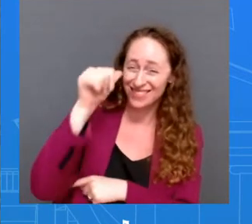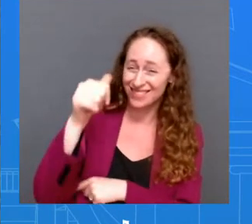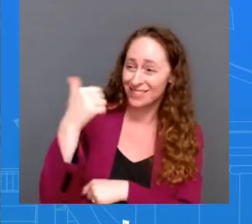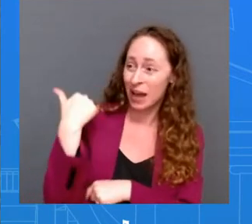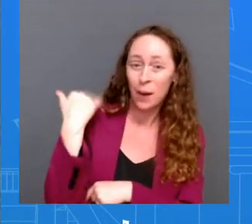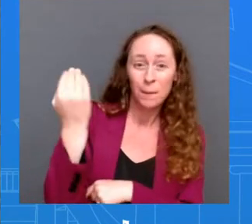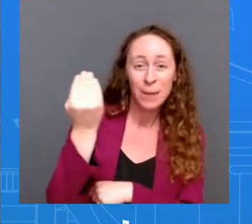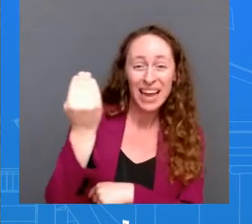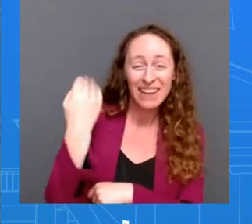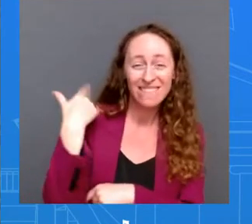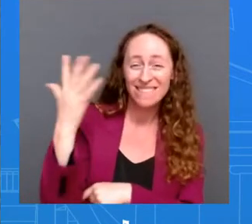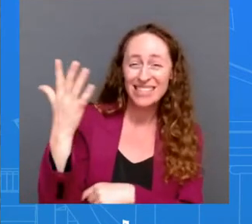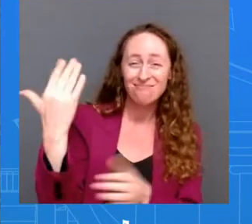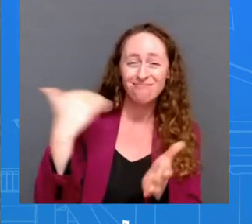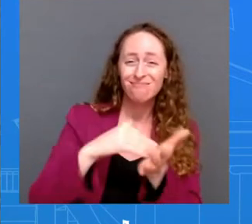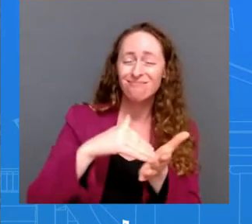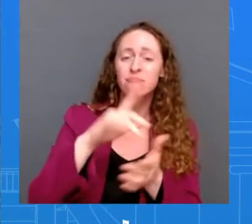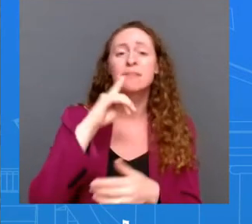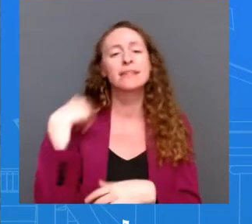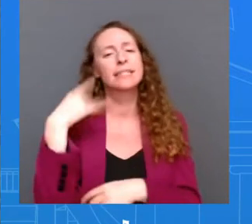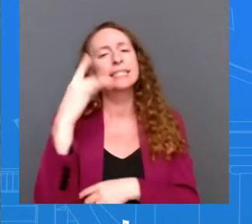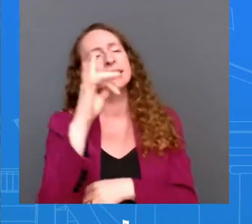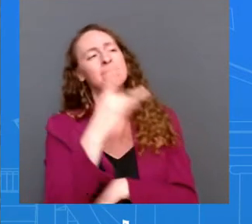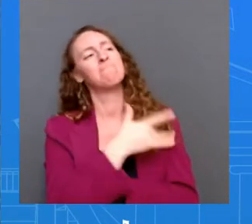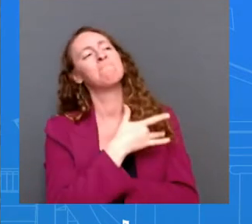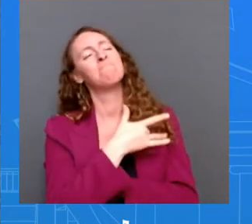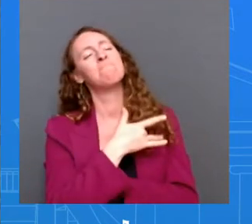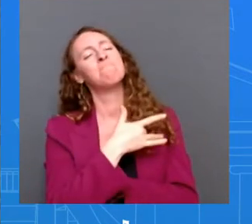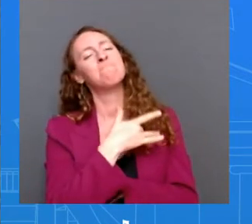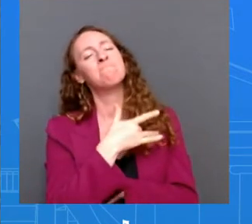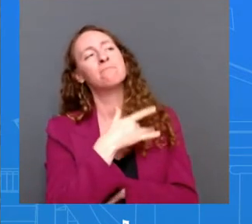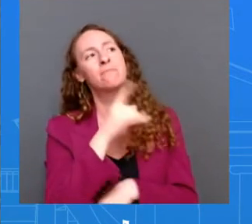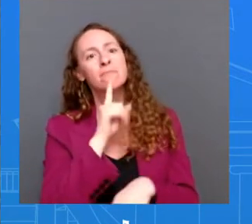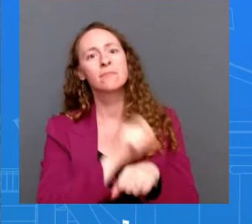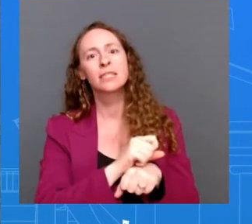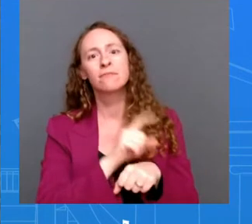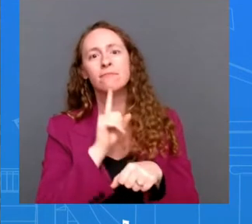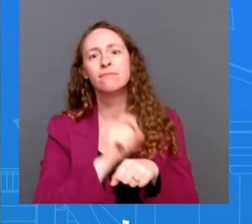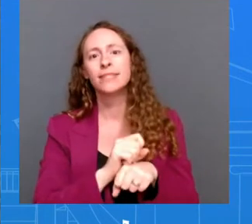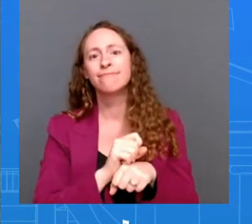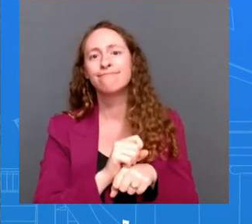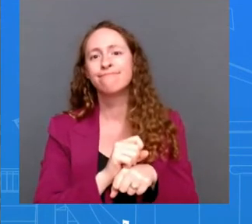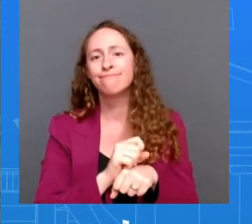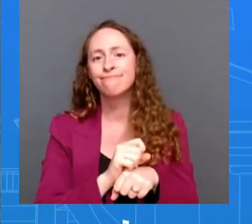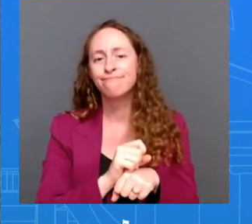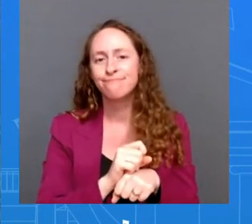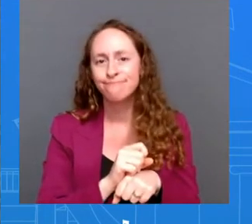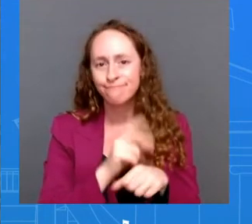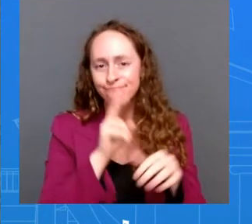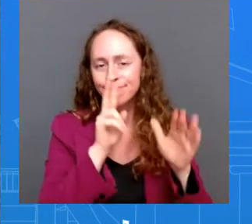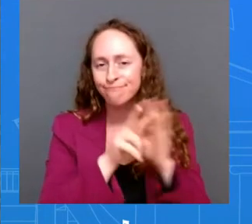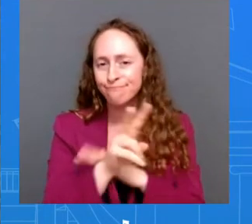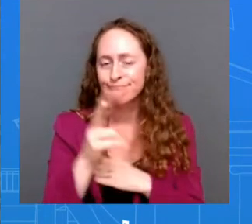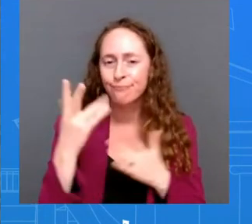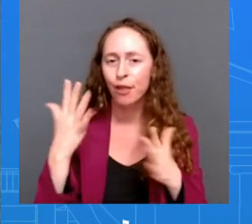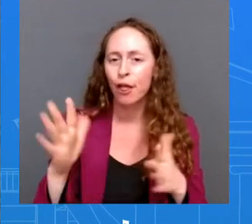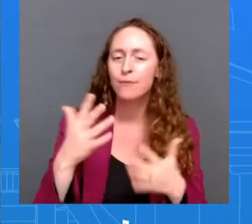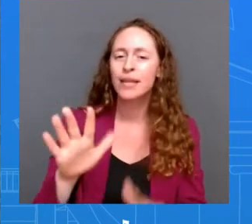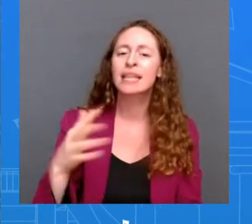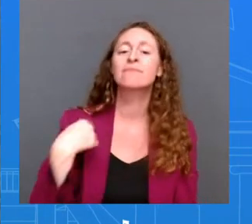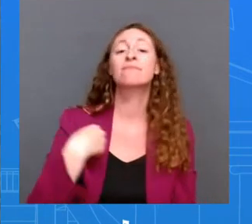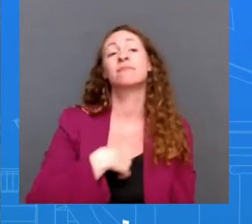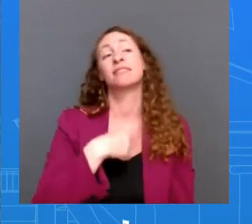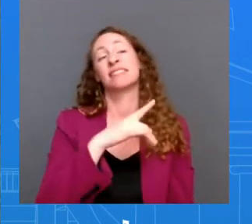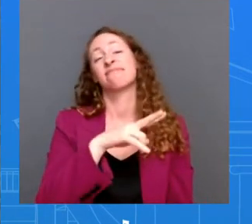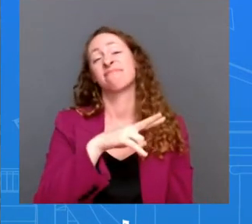that these actions will continue and that the Chinese will continue to react in coming days. The United States is prepared for